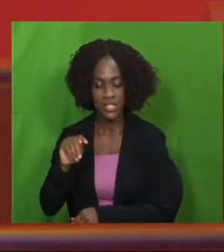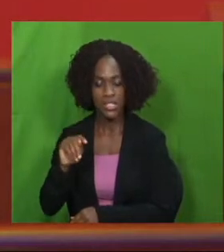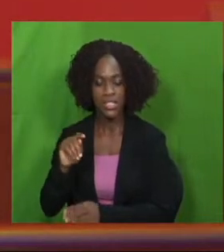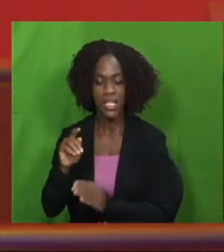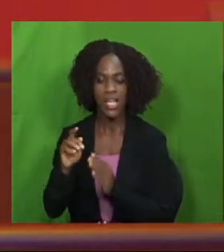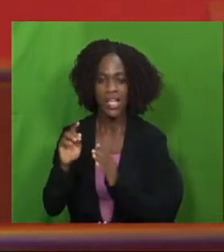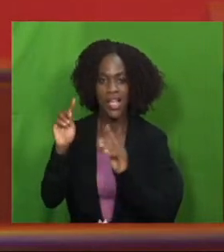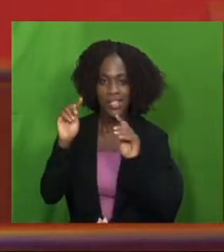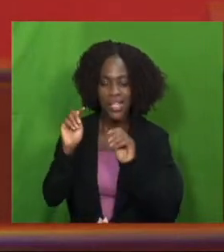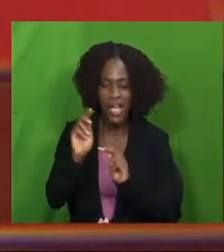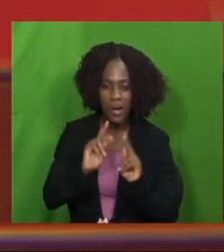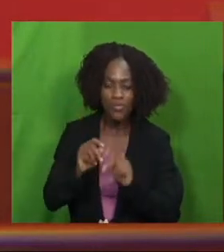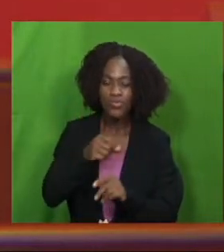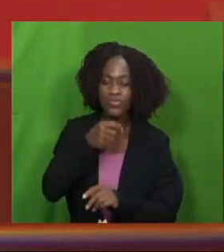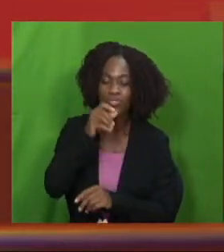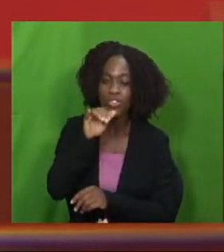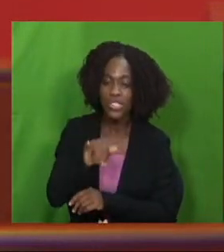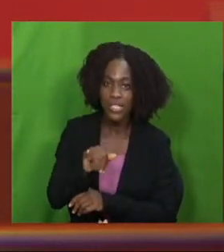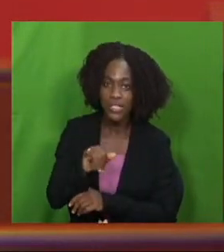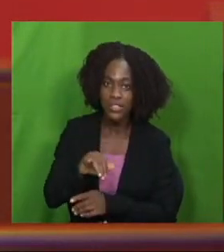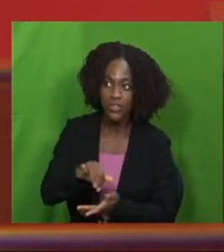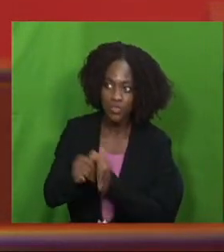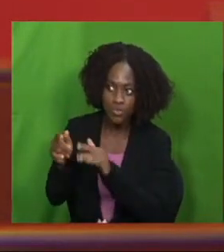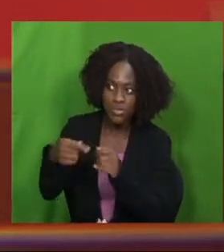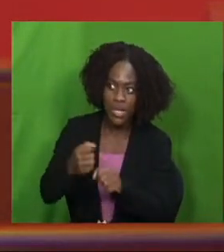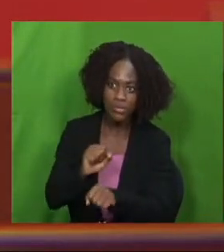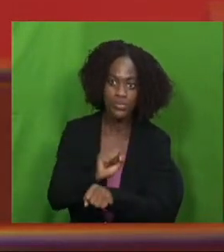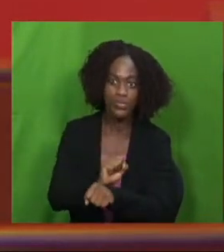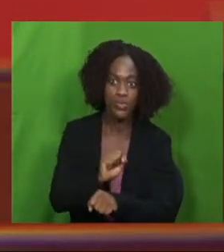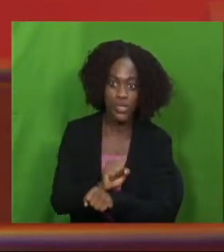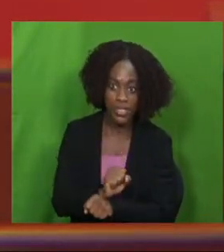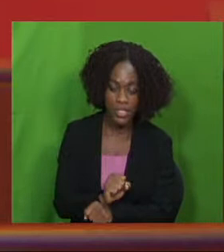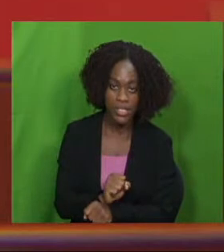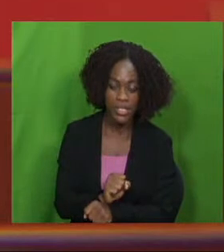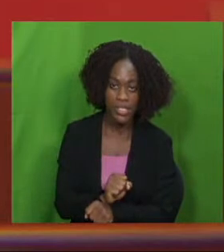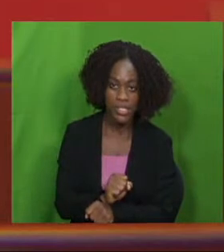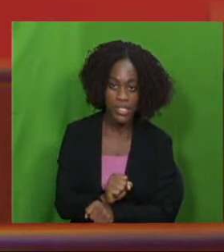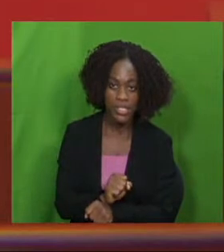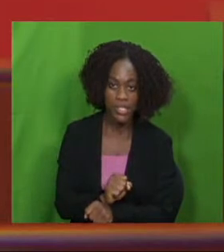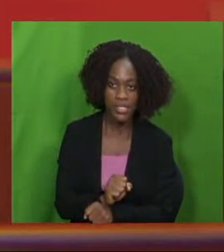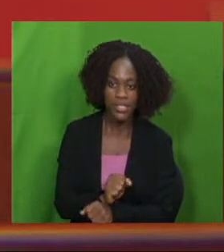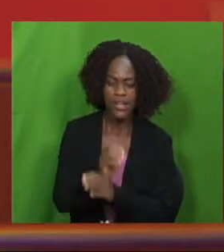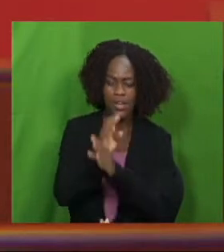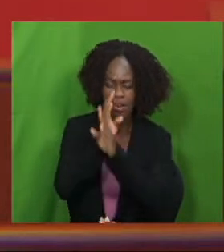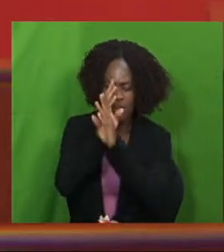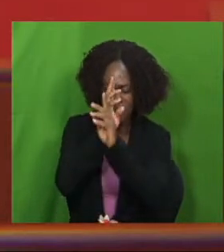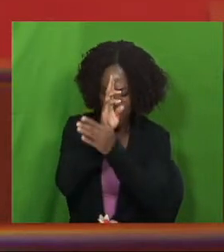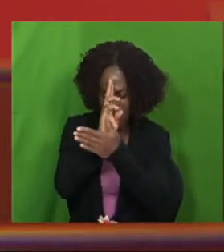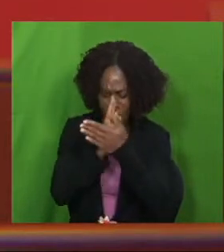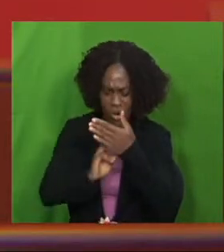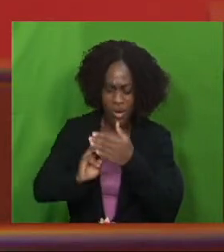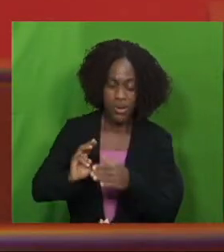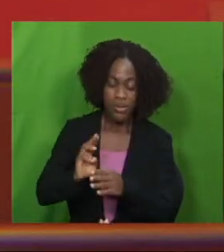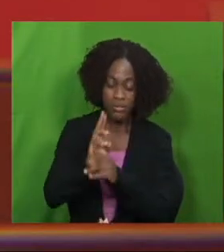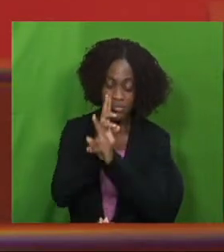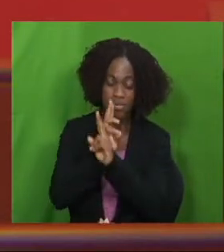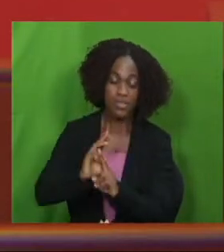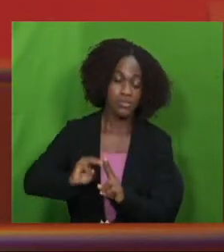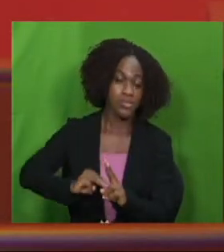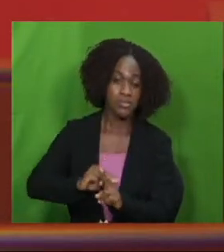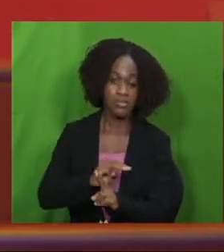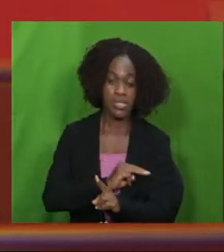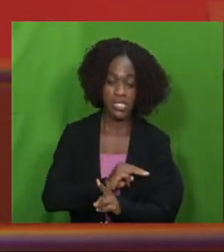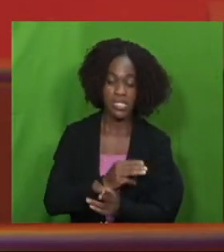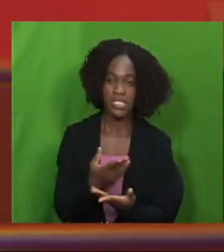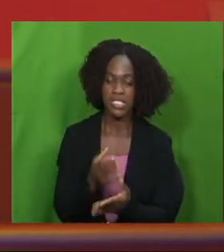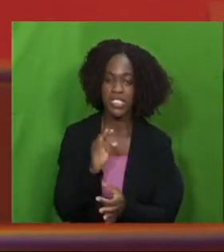that attendance, honorable members, when we are talking about attendance, the attendance is